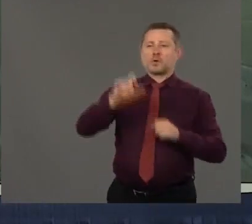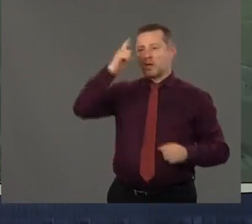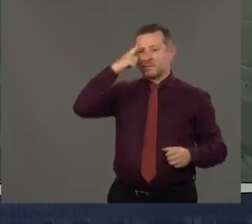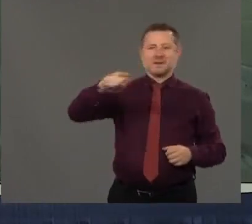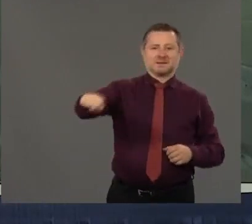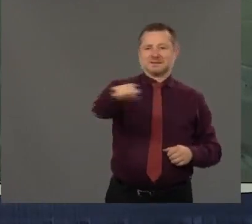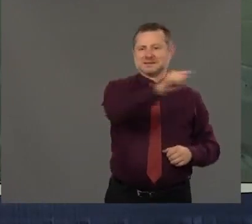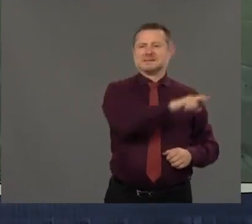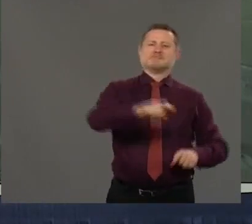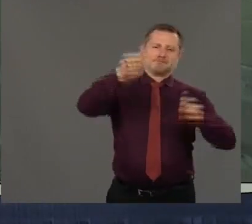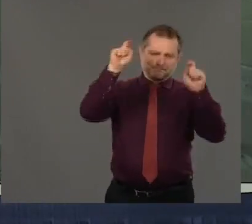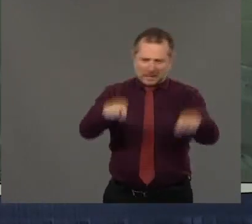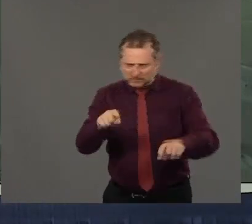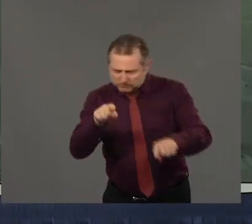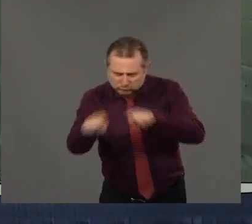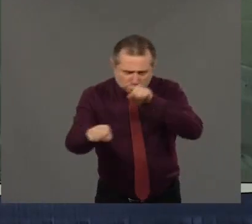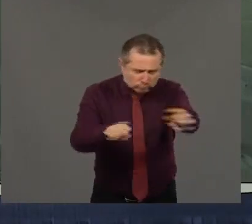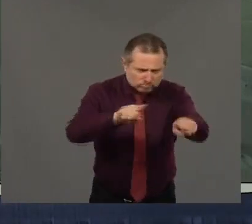diligent on the enforcement.